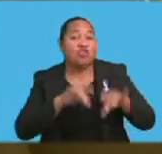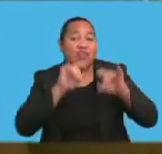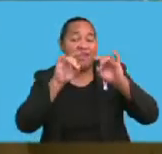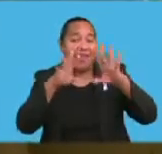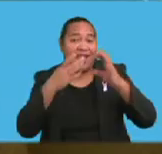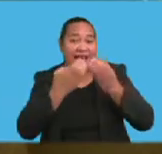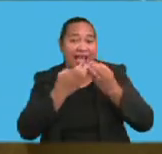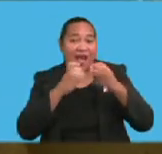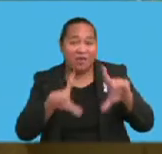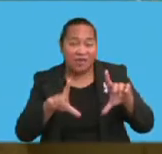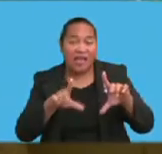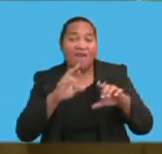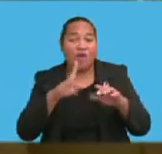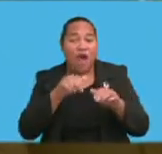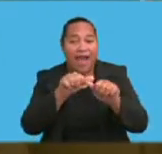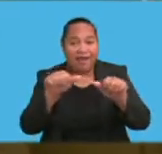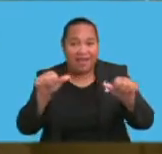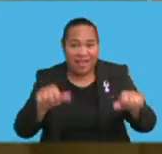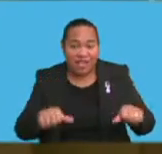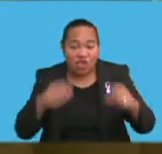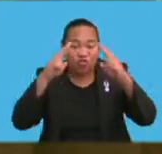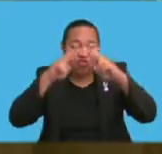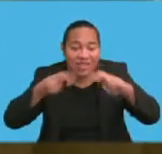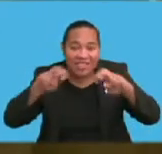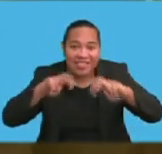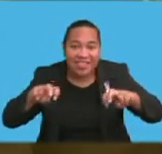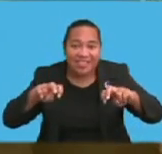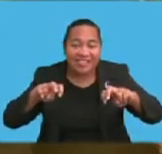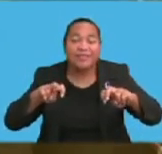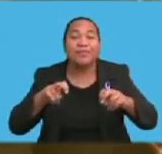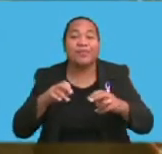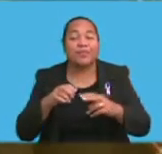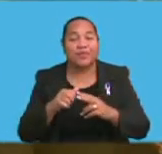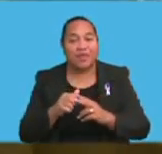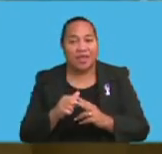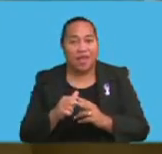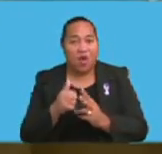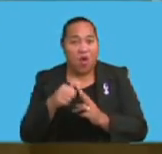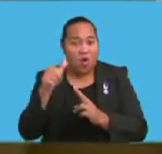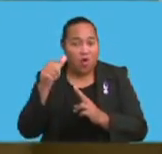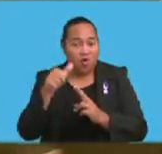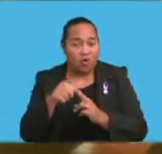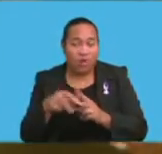Council for International Agriculture Research, and of course